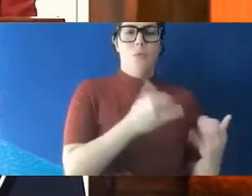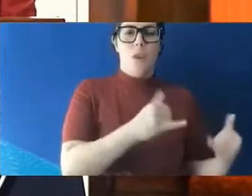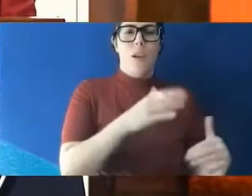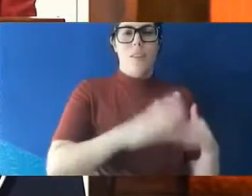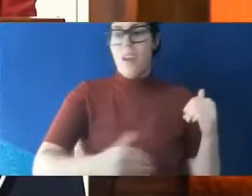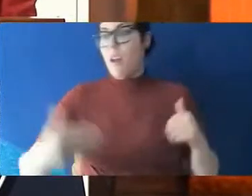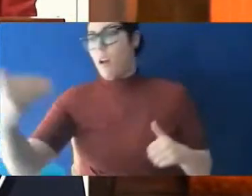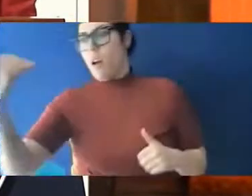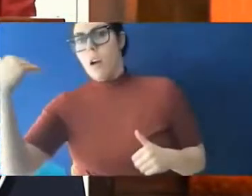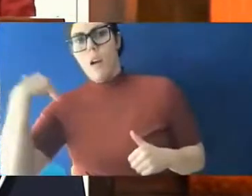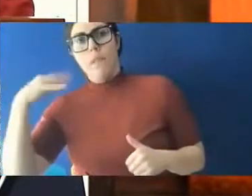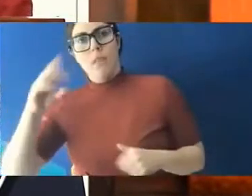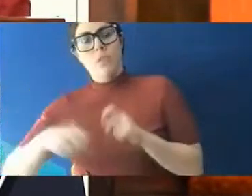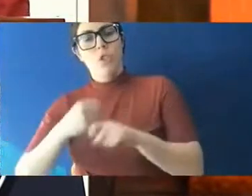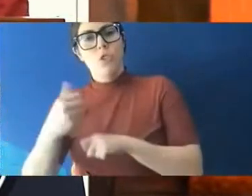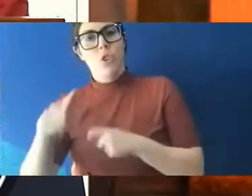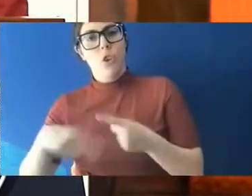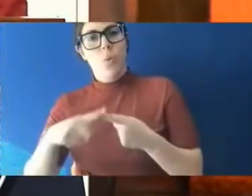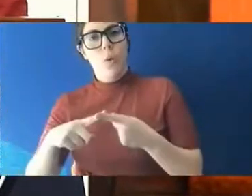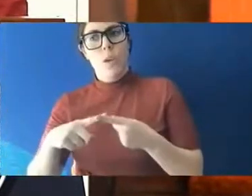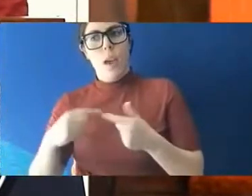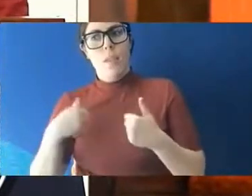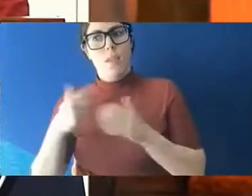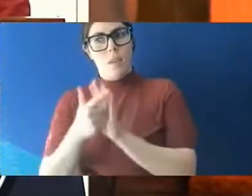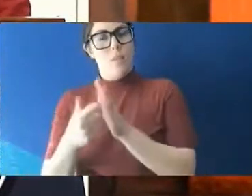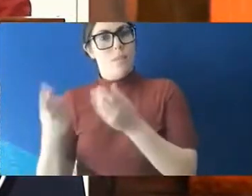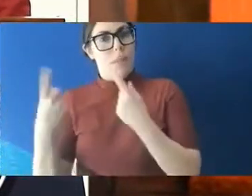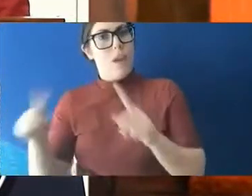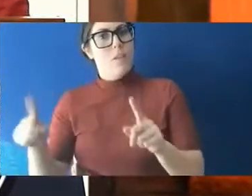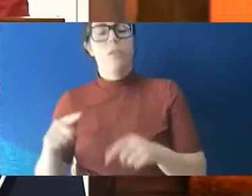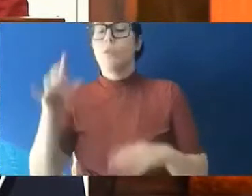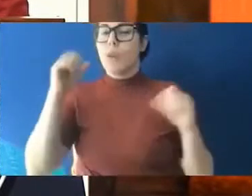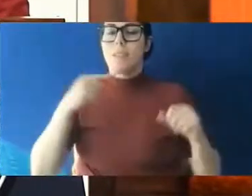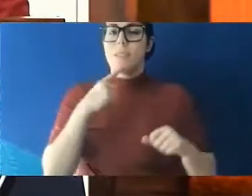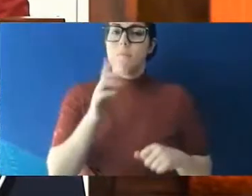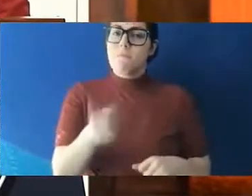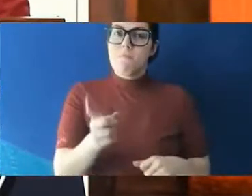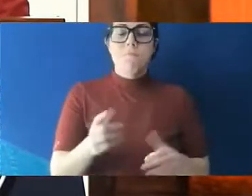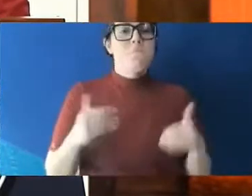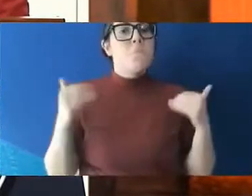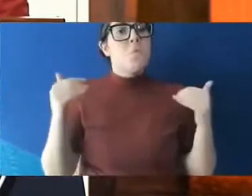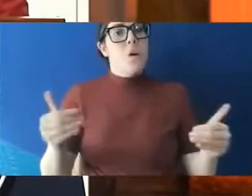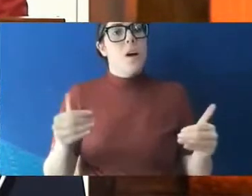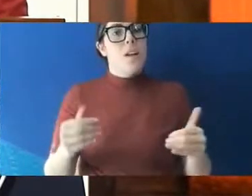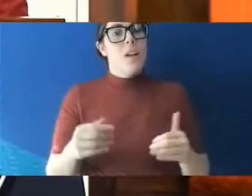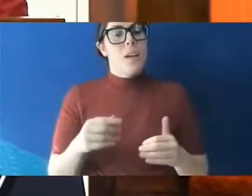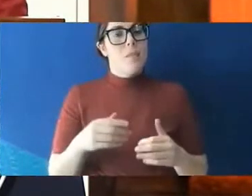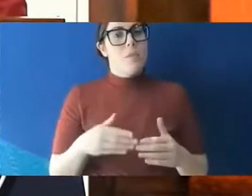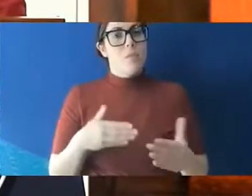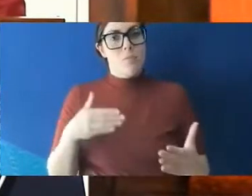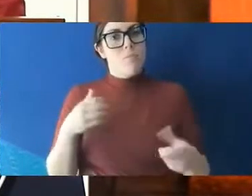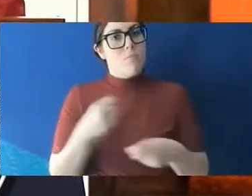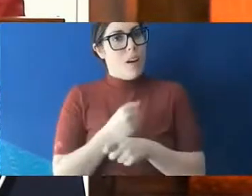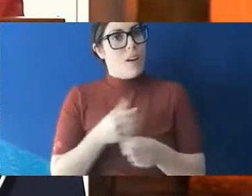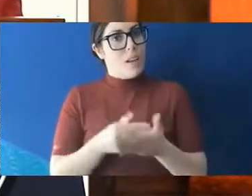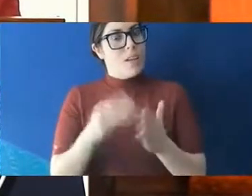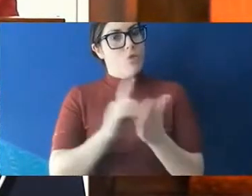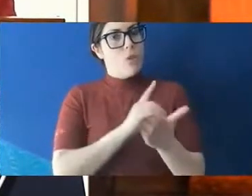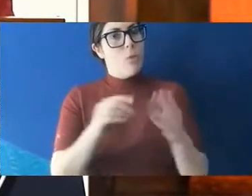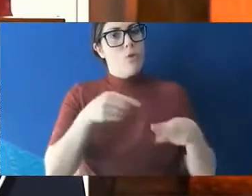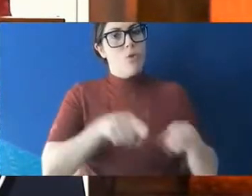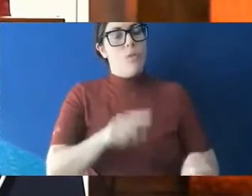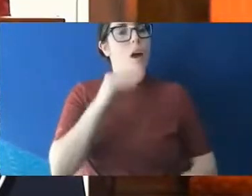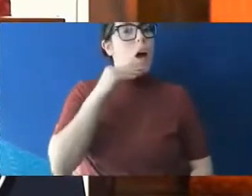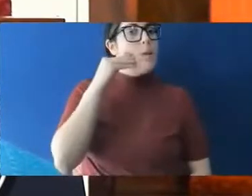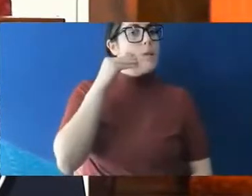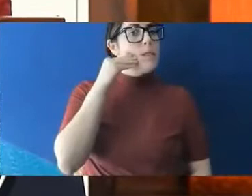over 50 years ago, the President directed us to aggressively combat discrimination in housing.